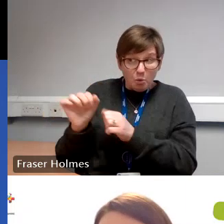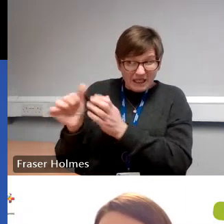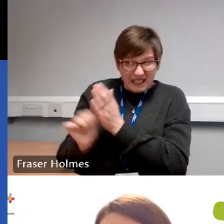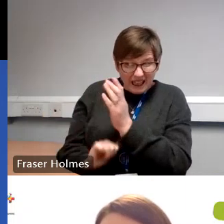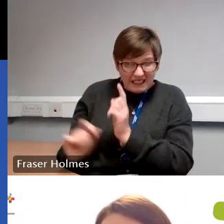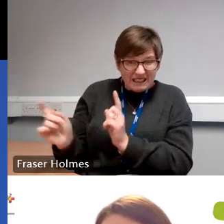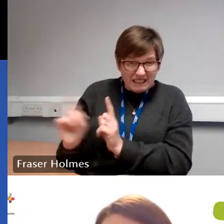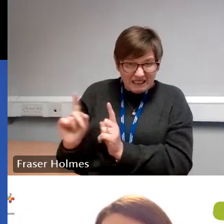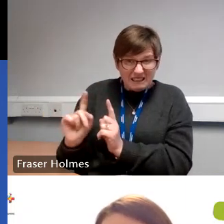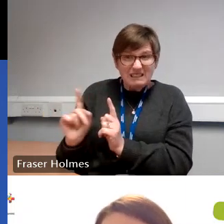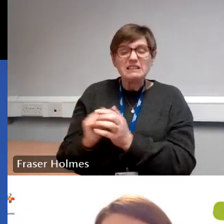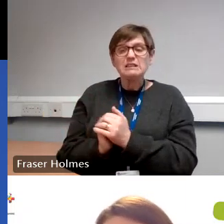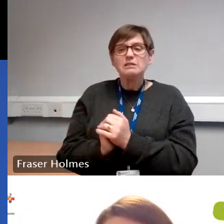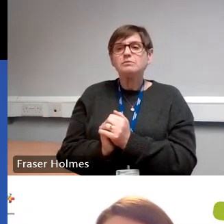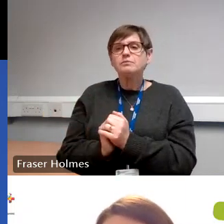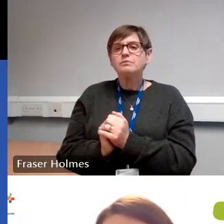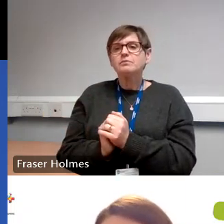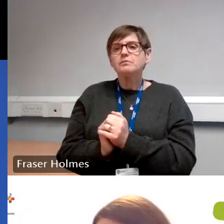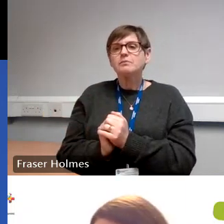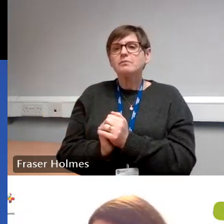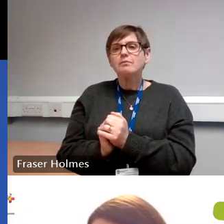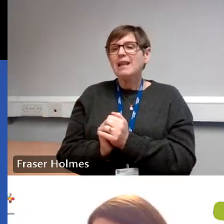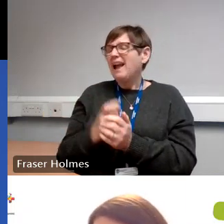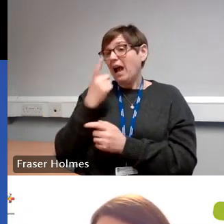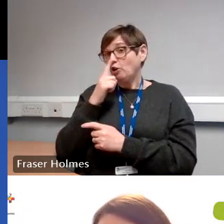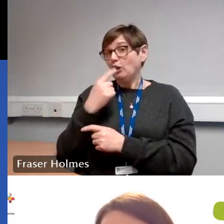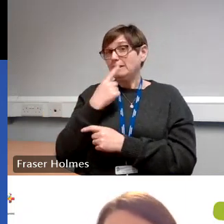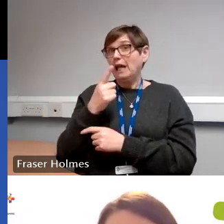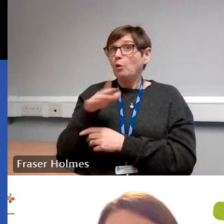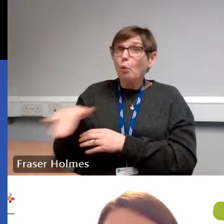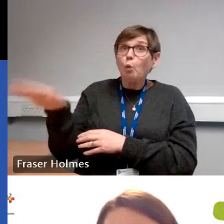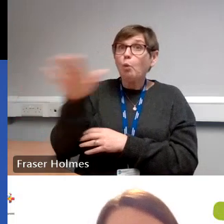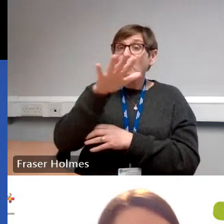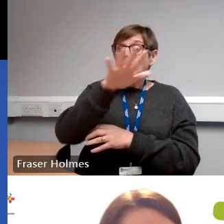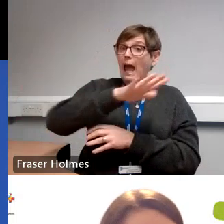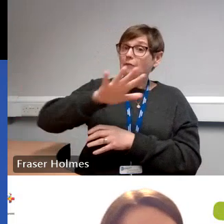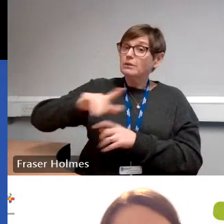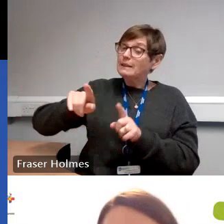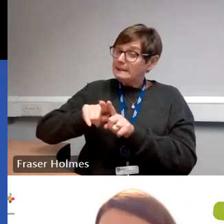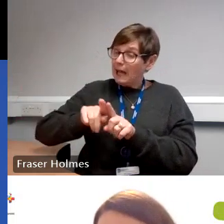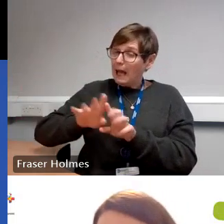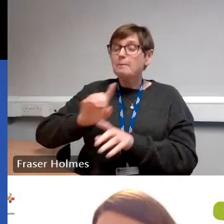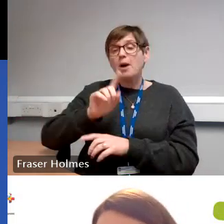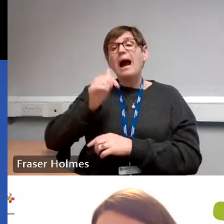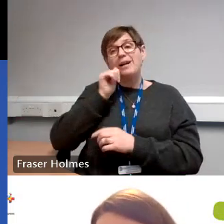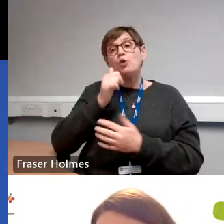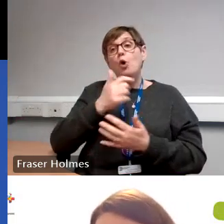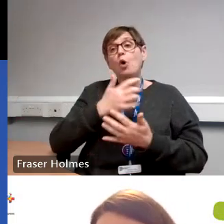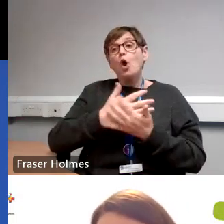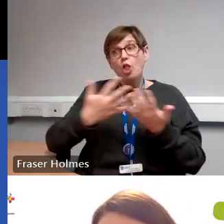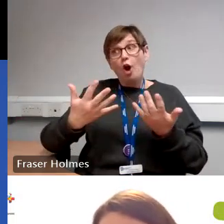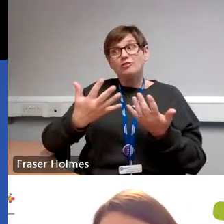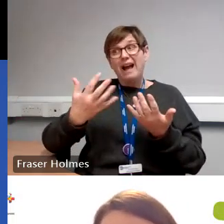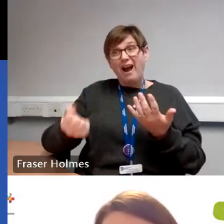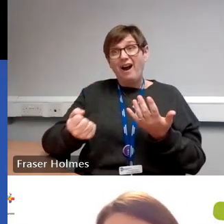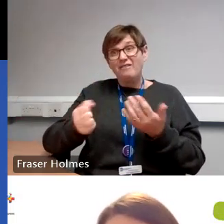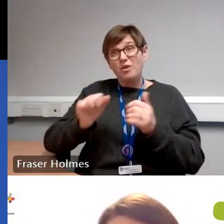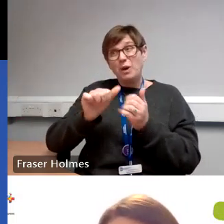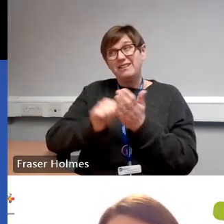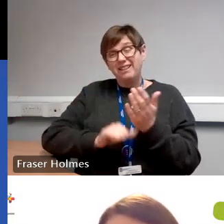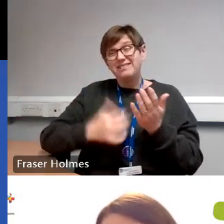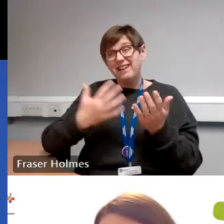list when you speak to the team. I can't speak for every area, but I know a lot of them do have